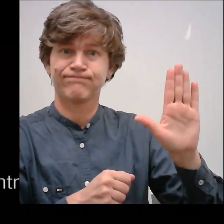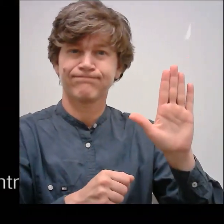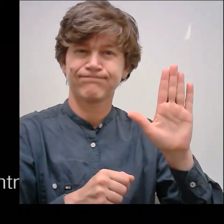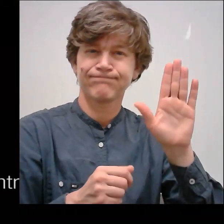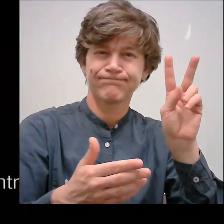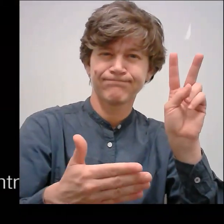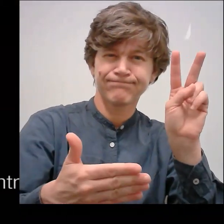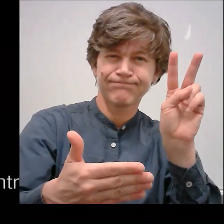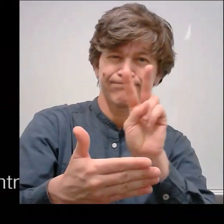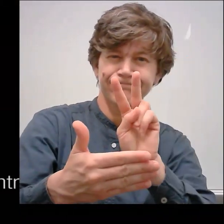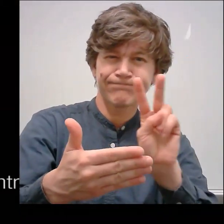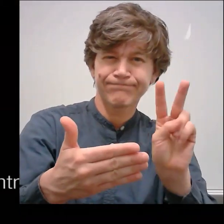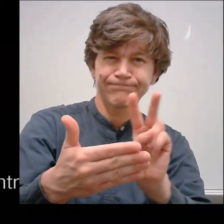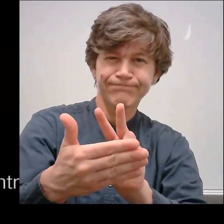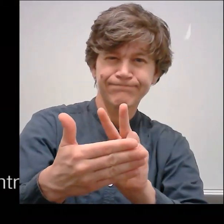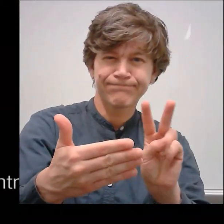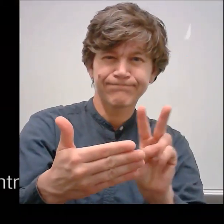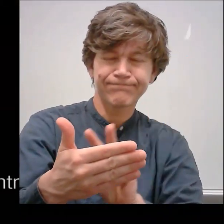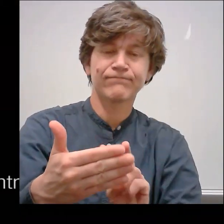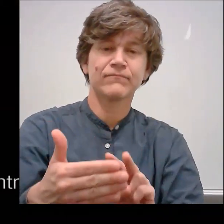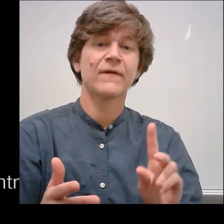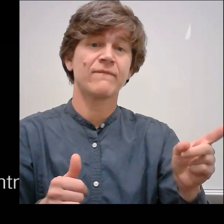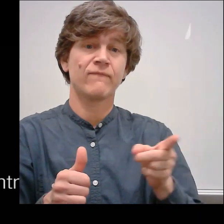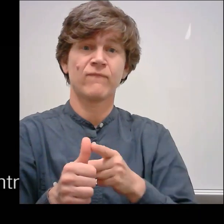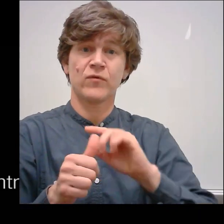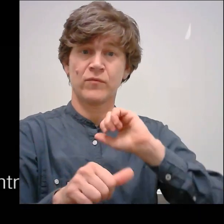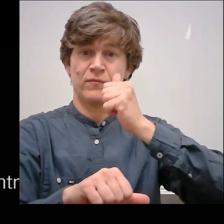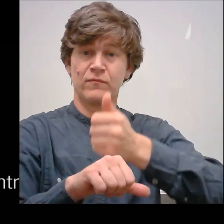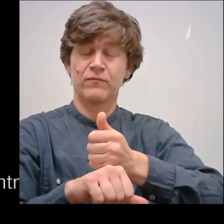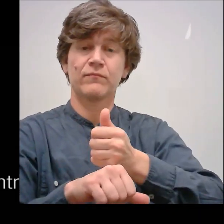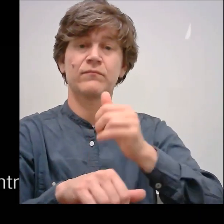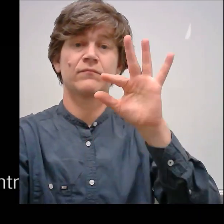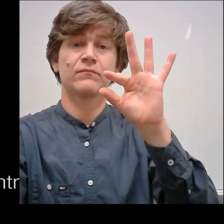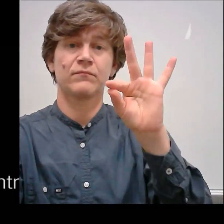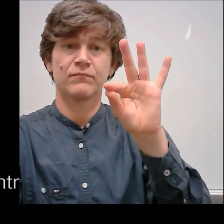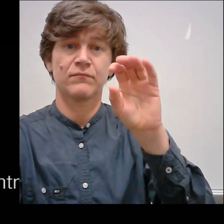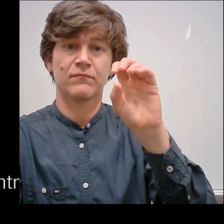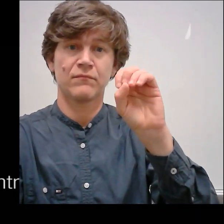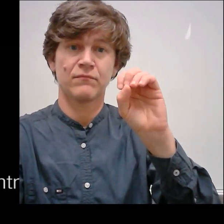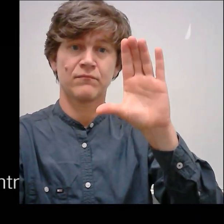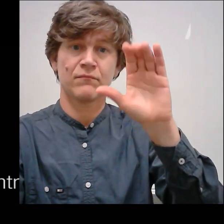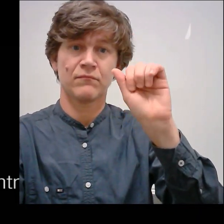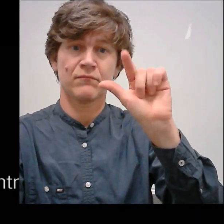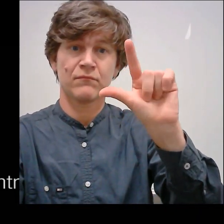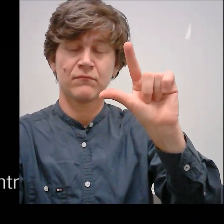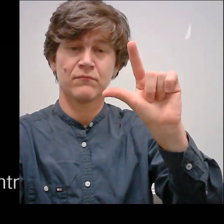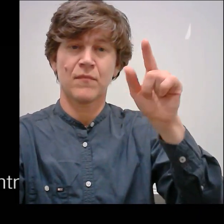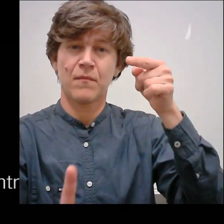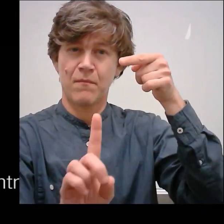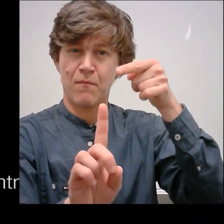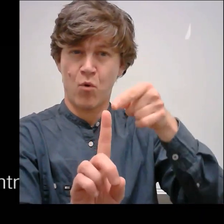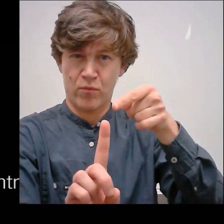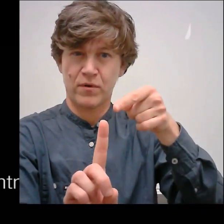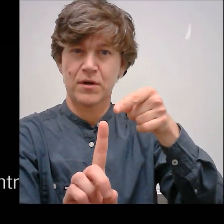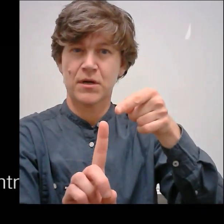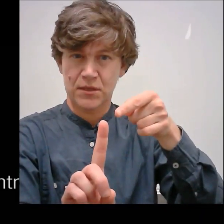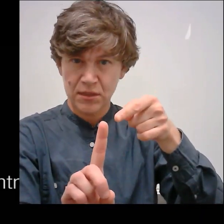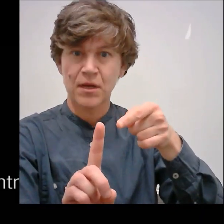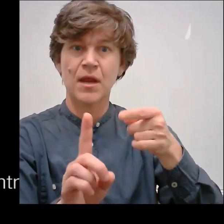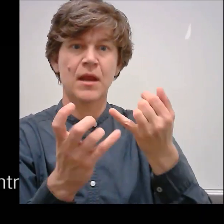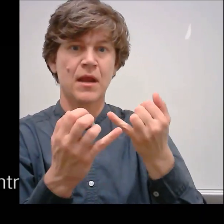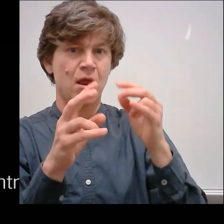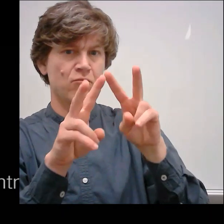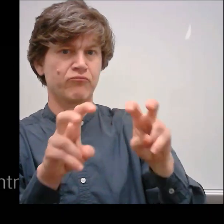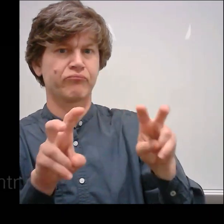of highest contrast is the first order of business. So let's look at the focal points by examining where the eye travels through a